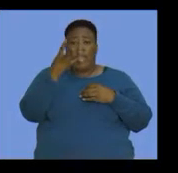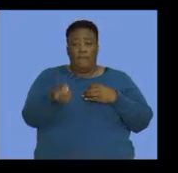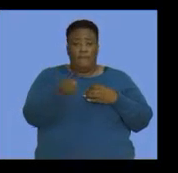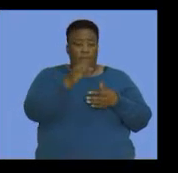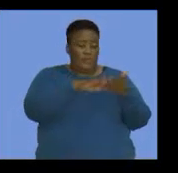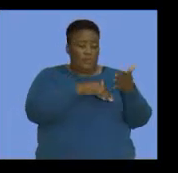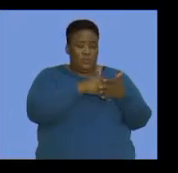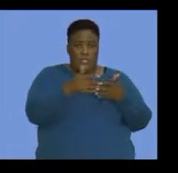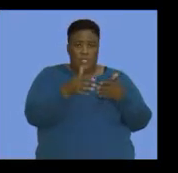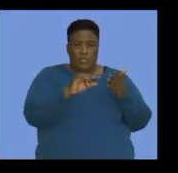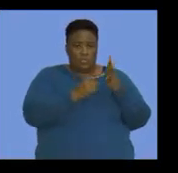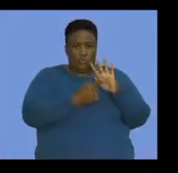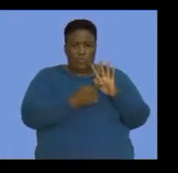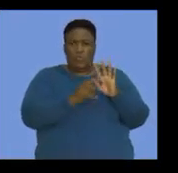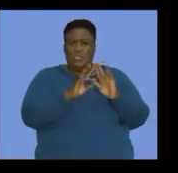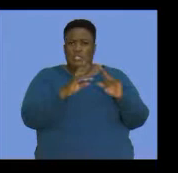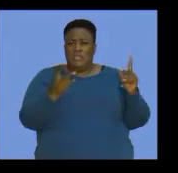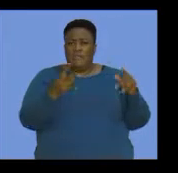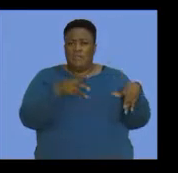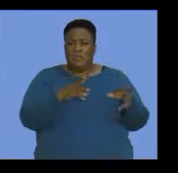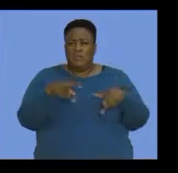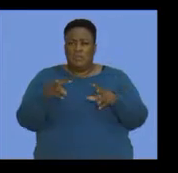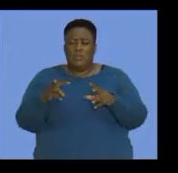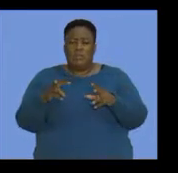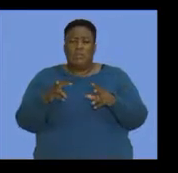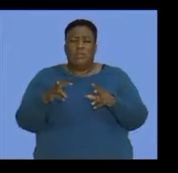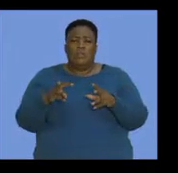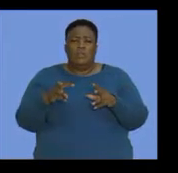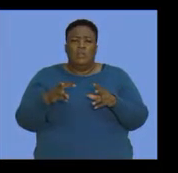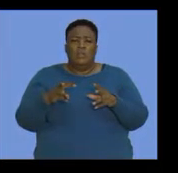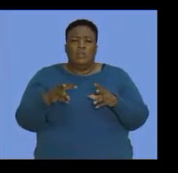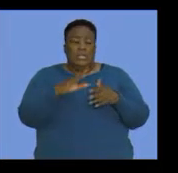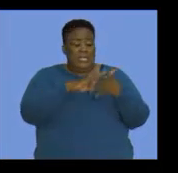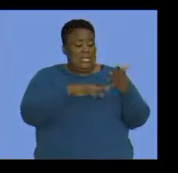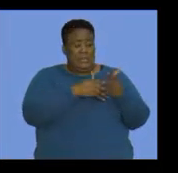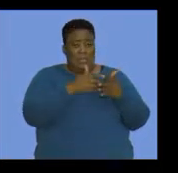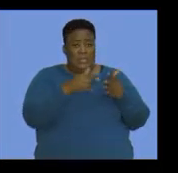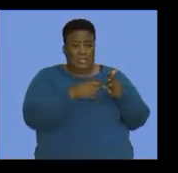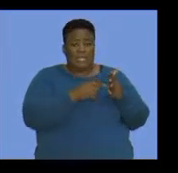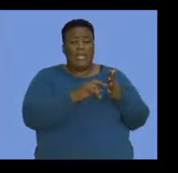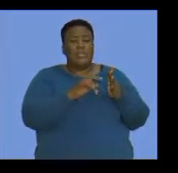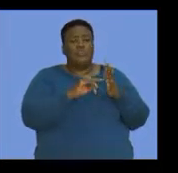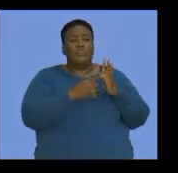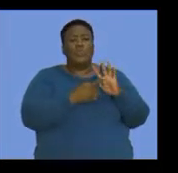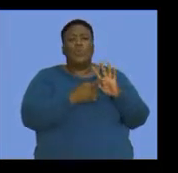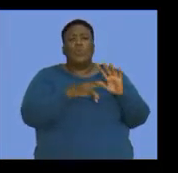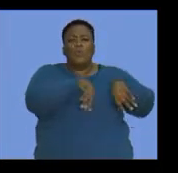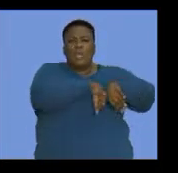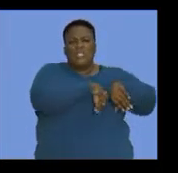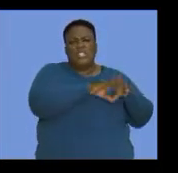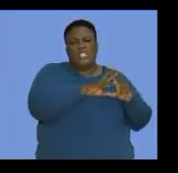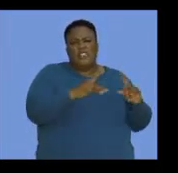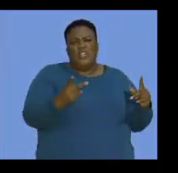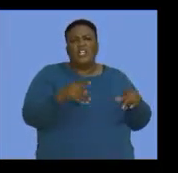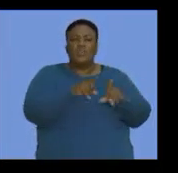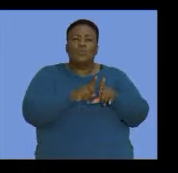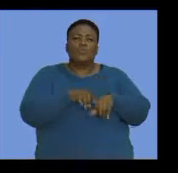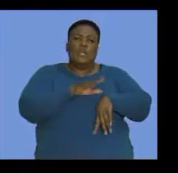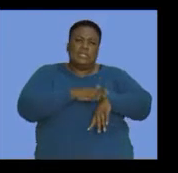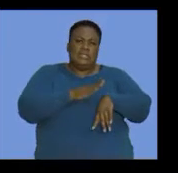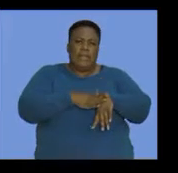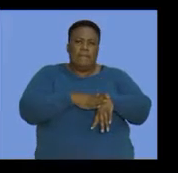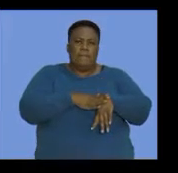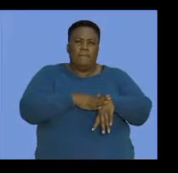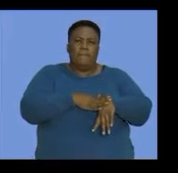at this table. So the table below shows the different types of waste and the decomposition times, so the time it takes to be broken